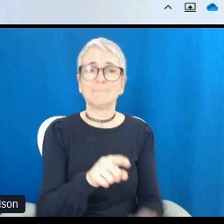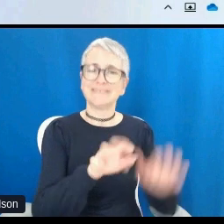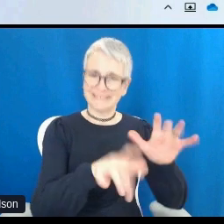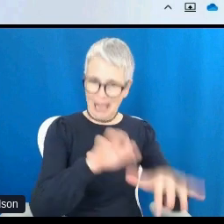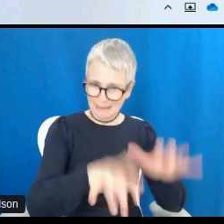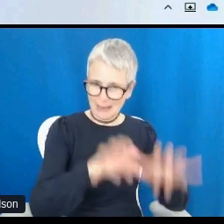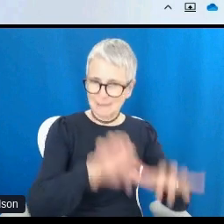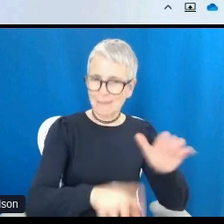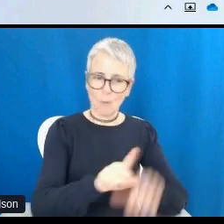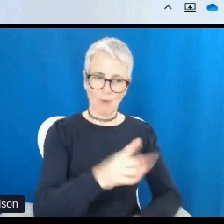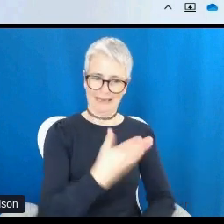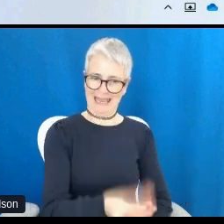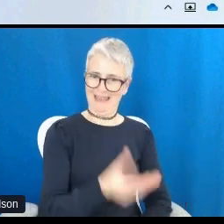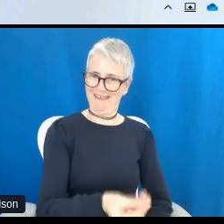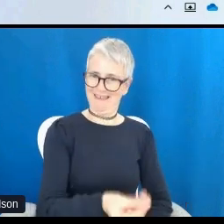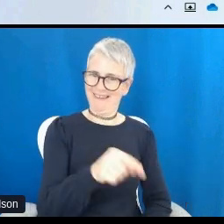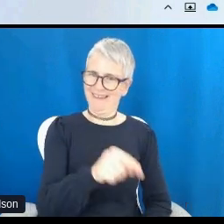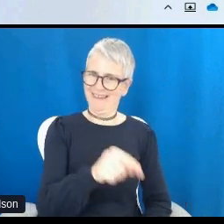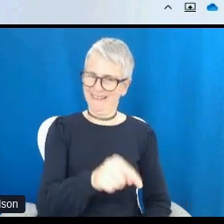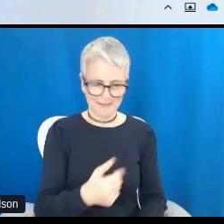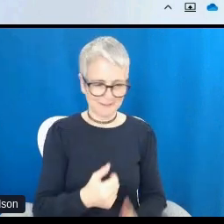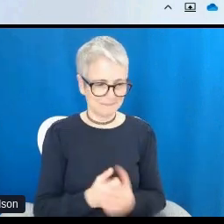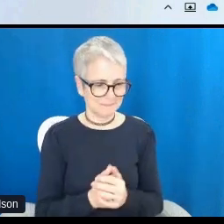anything that I say for me.